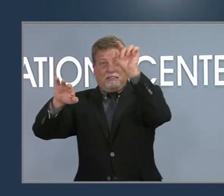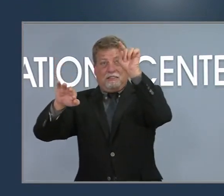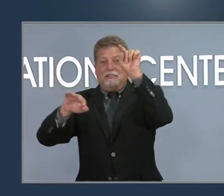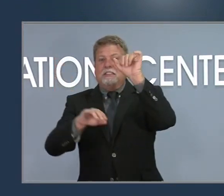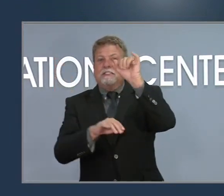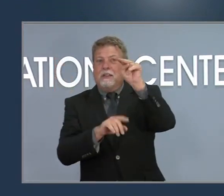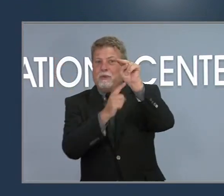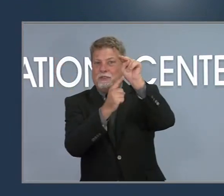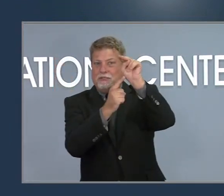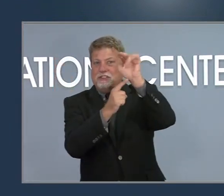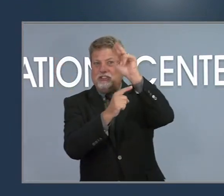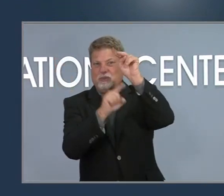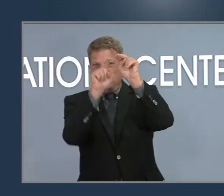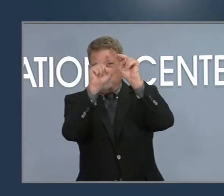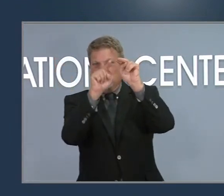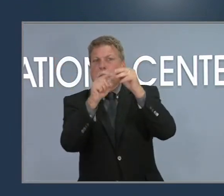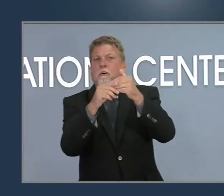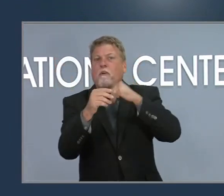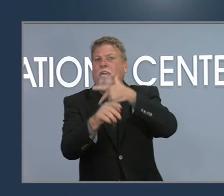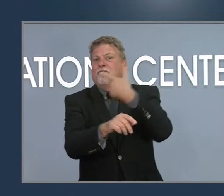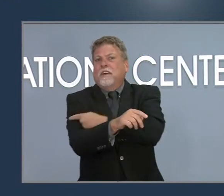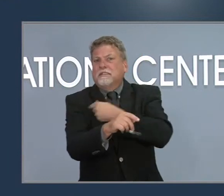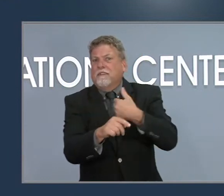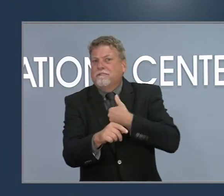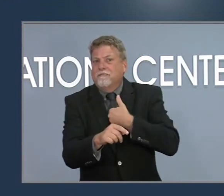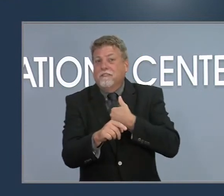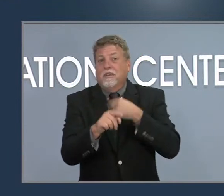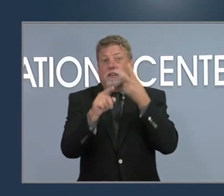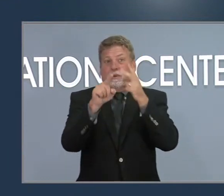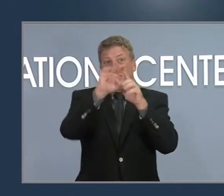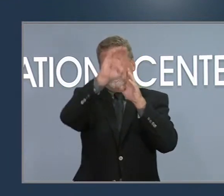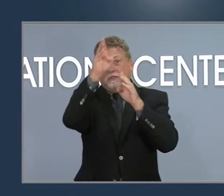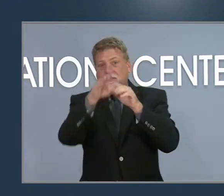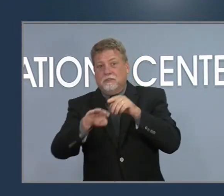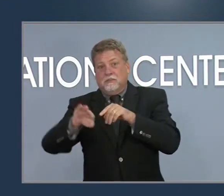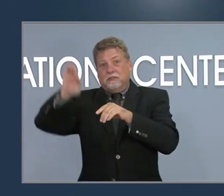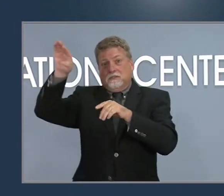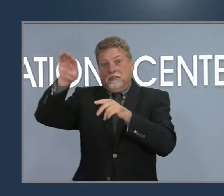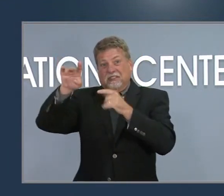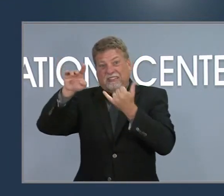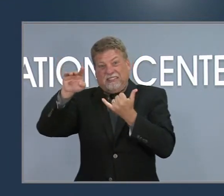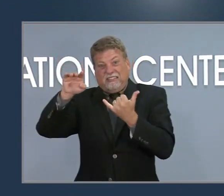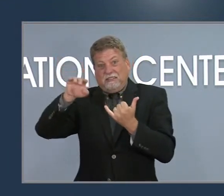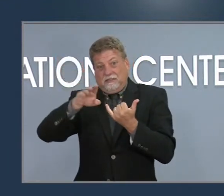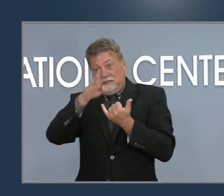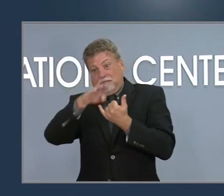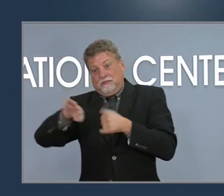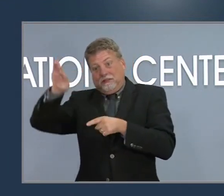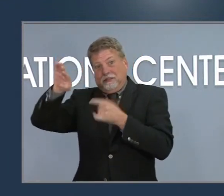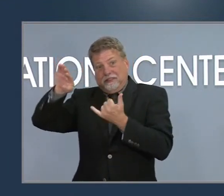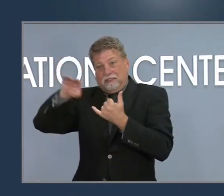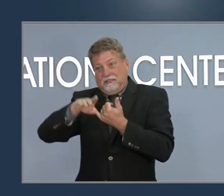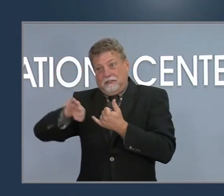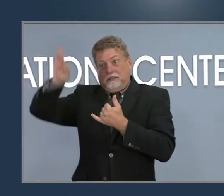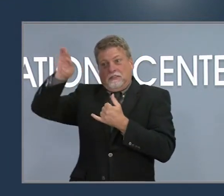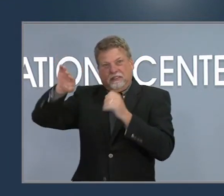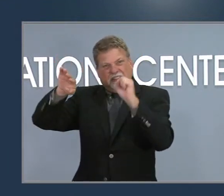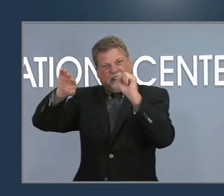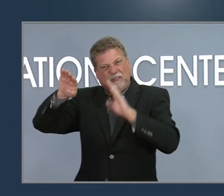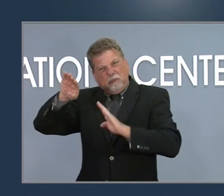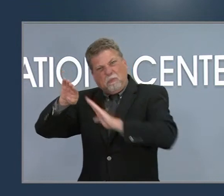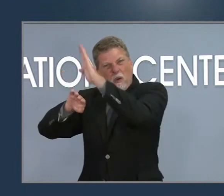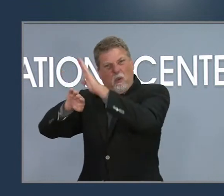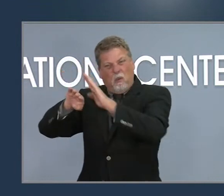widely available. Now, I want you to look to the right of the graph and notice how steep that yellow line is in recent weeks.